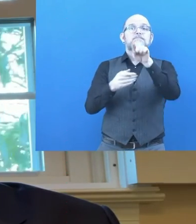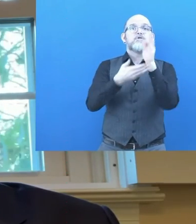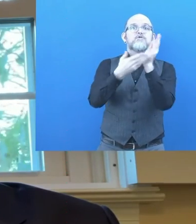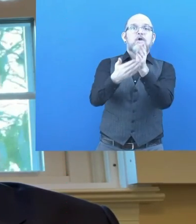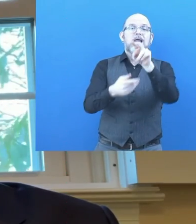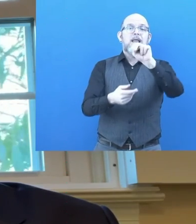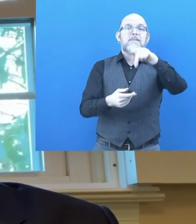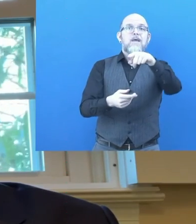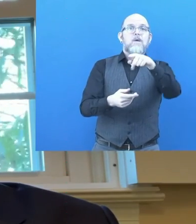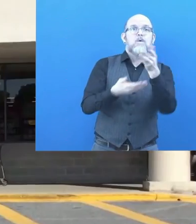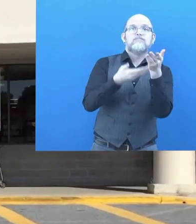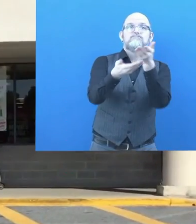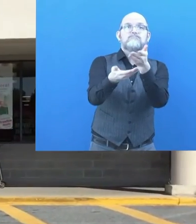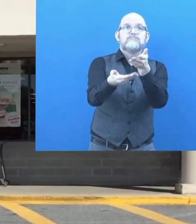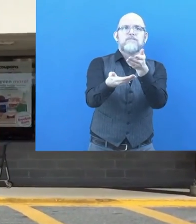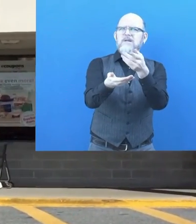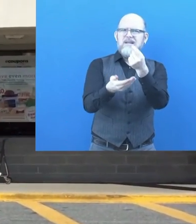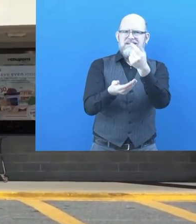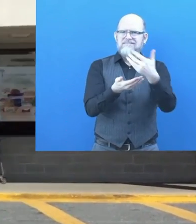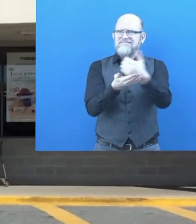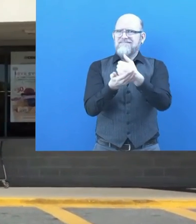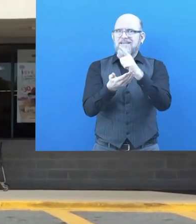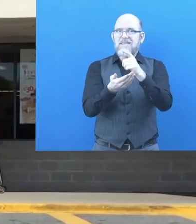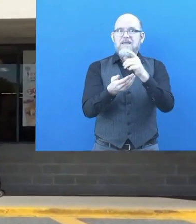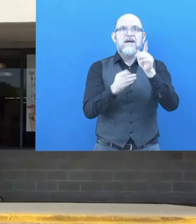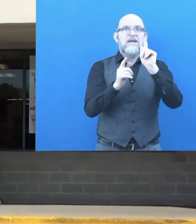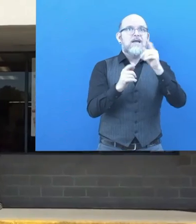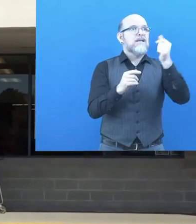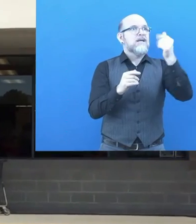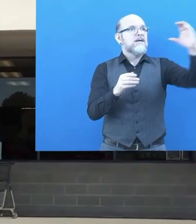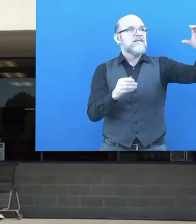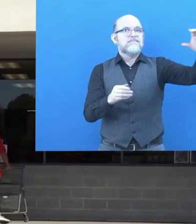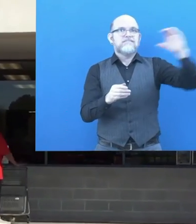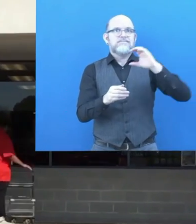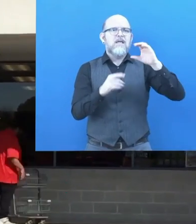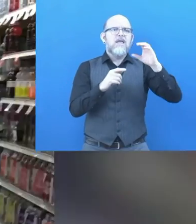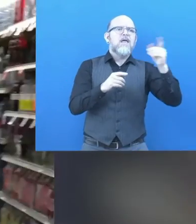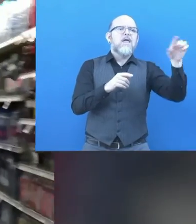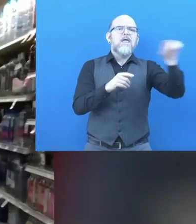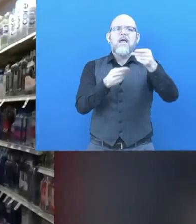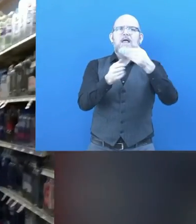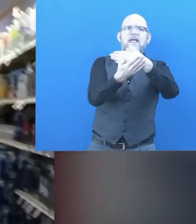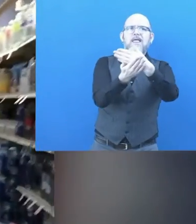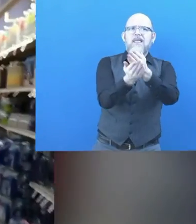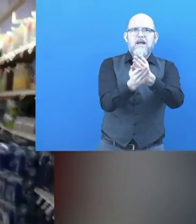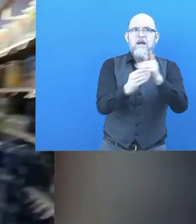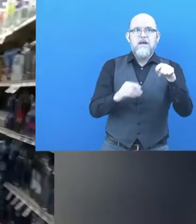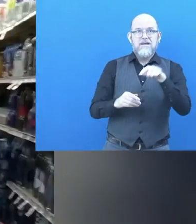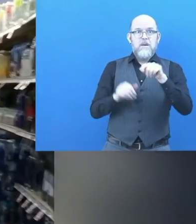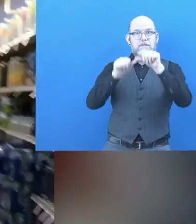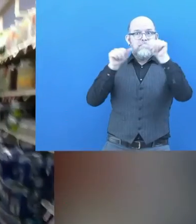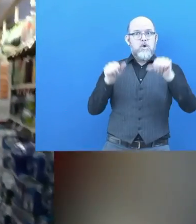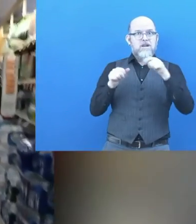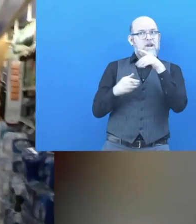used for services. The model relies on the provider who knows the individual best to develop an appropriate